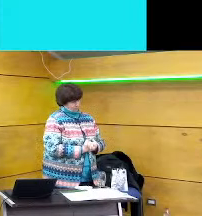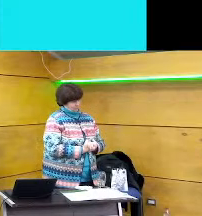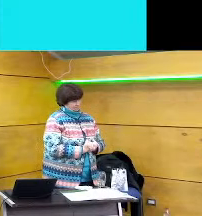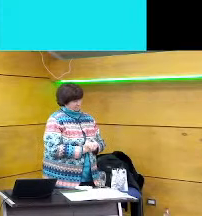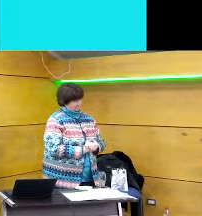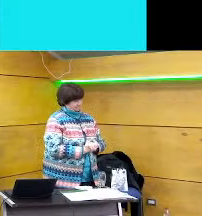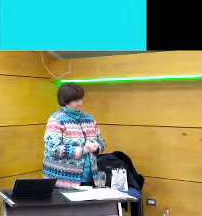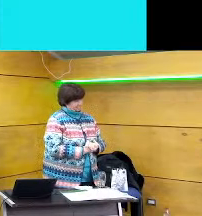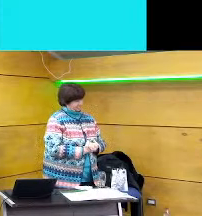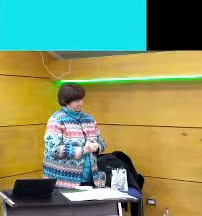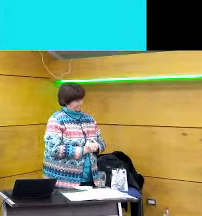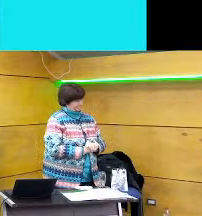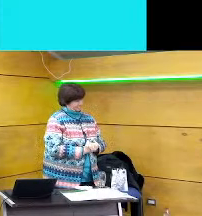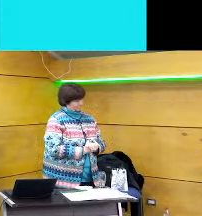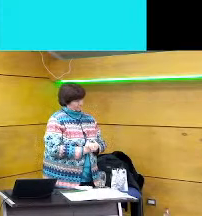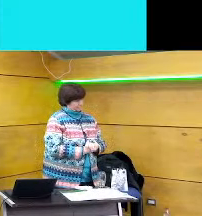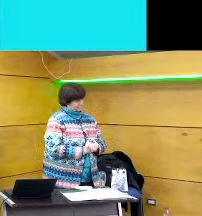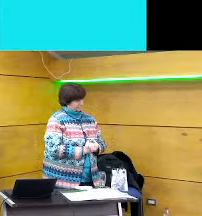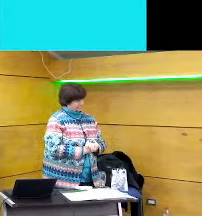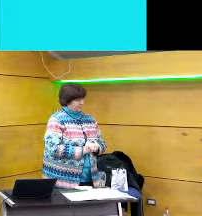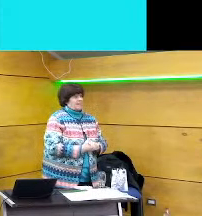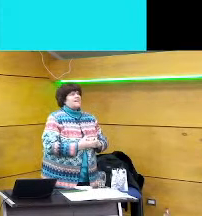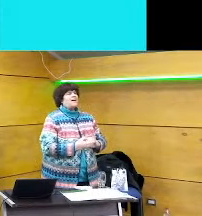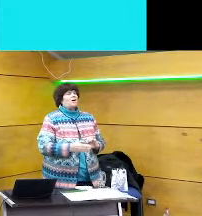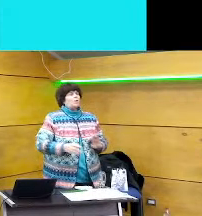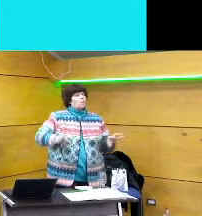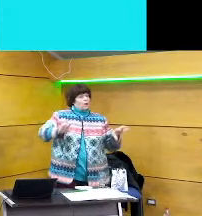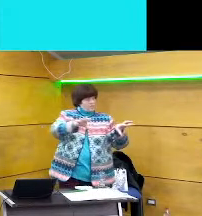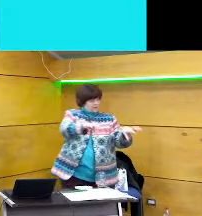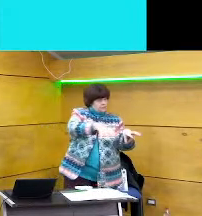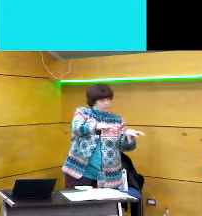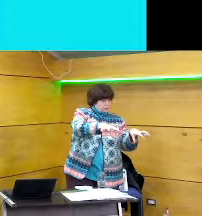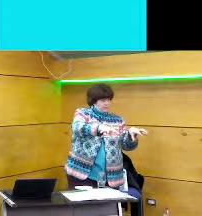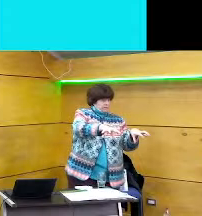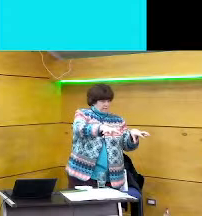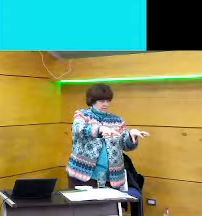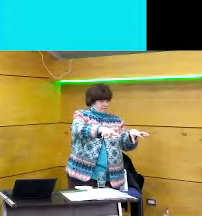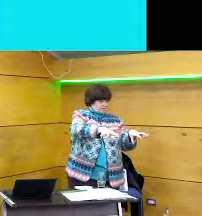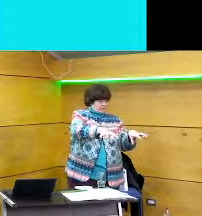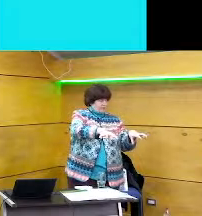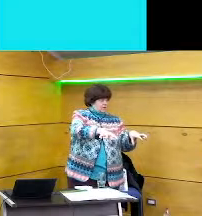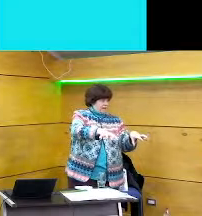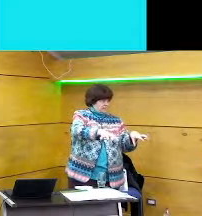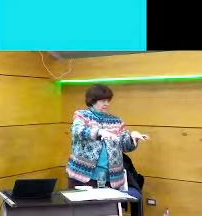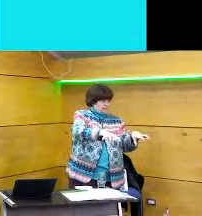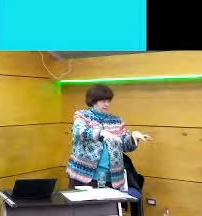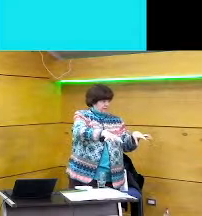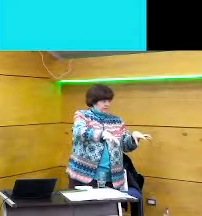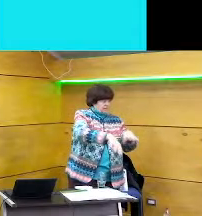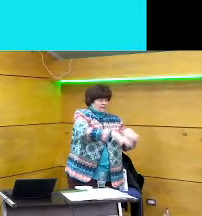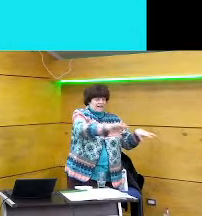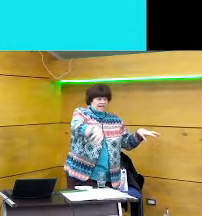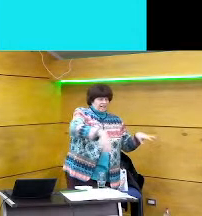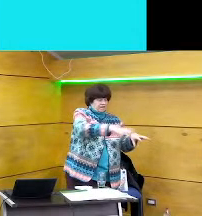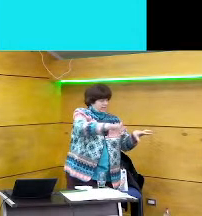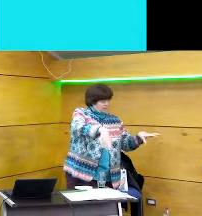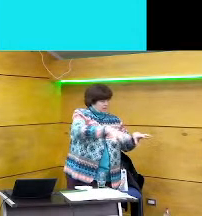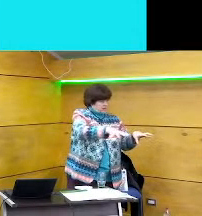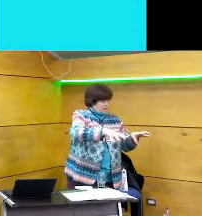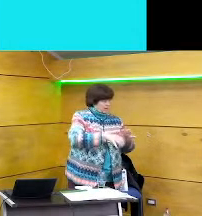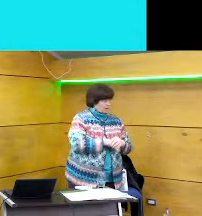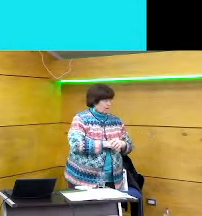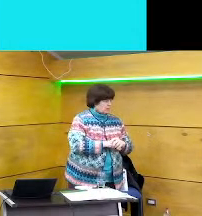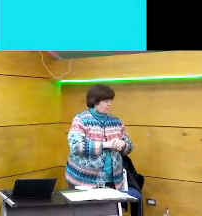the group. Now, while they're doing their activity